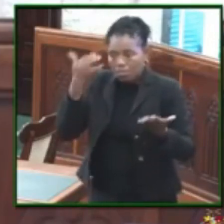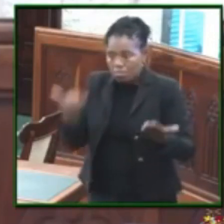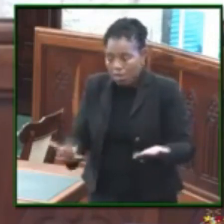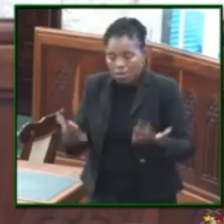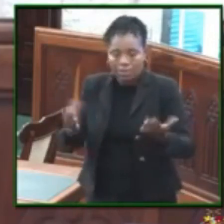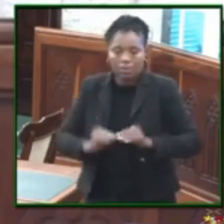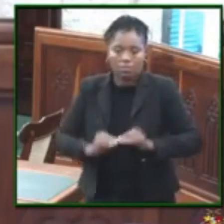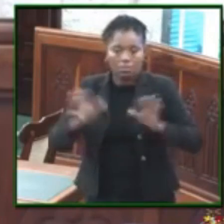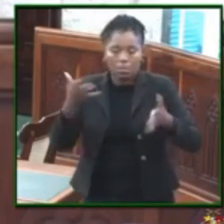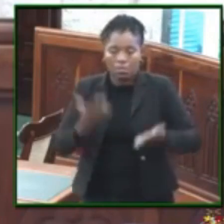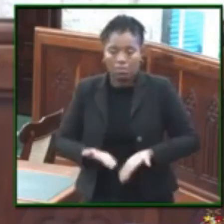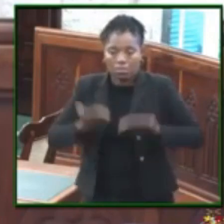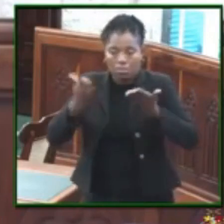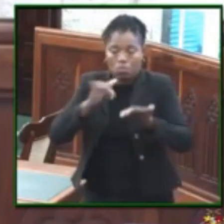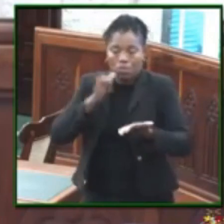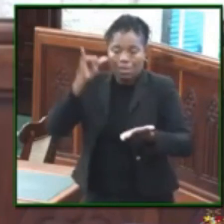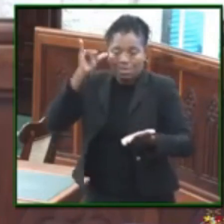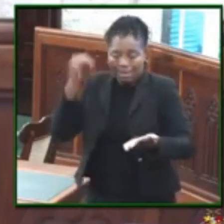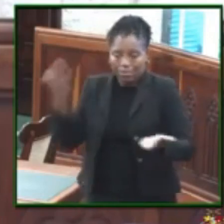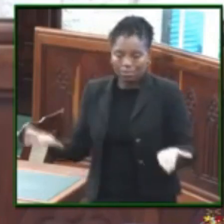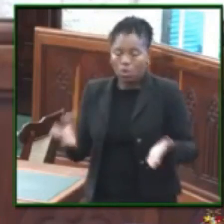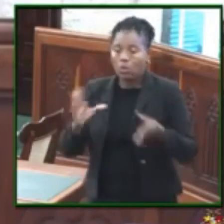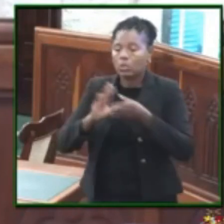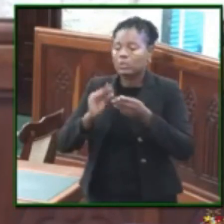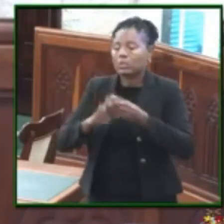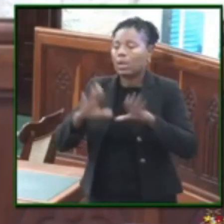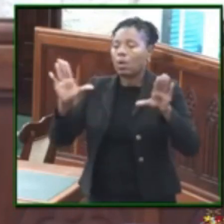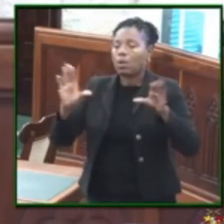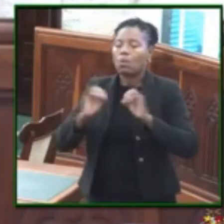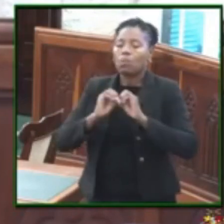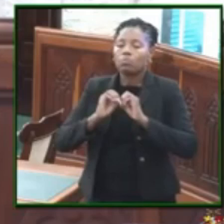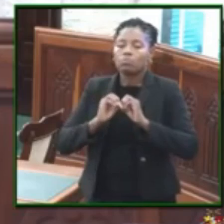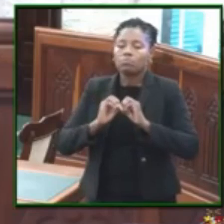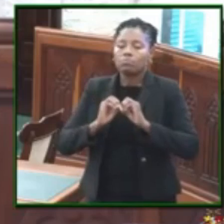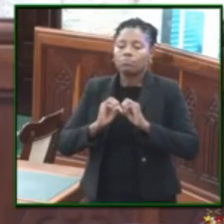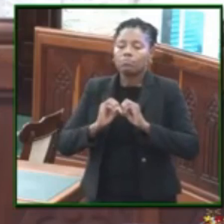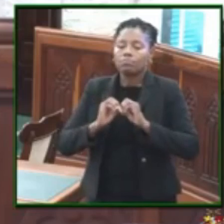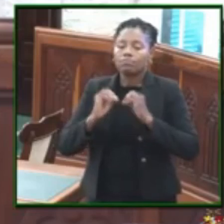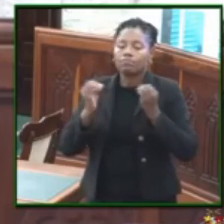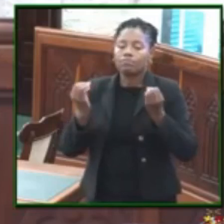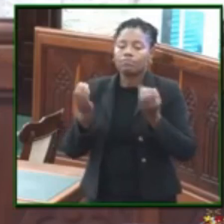by these proposals yesterday into an official bank robber.